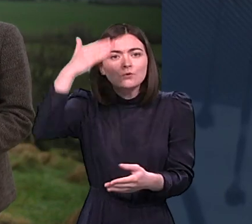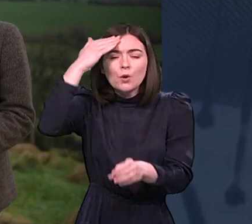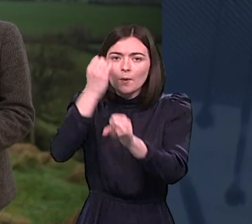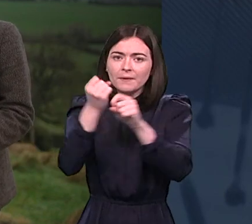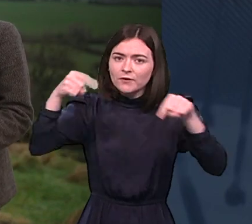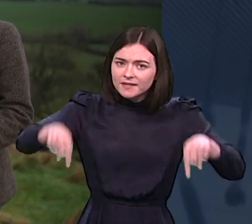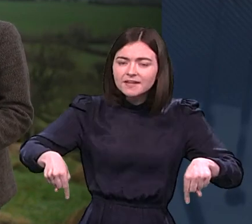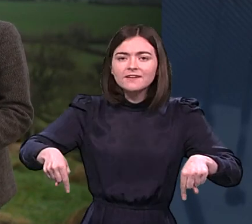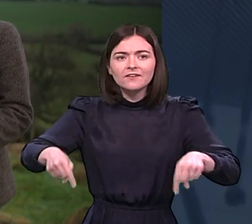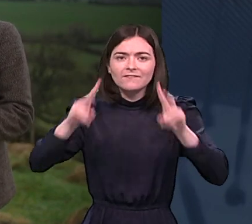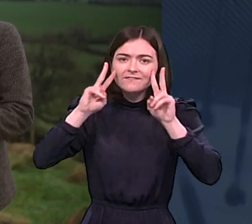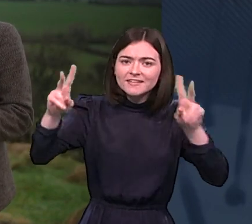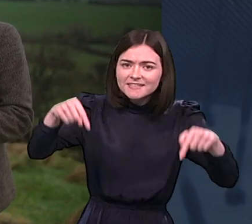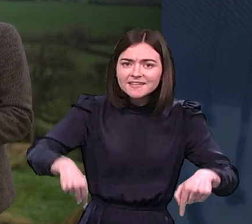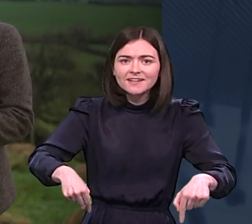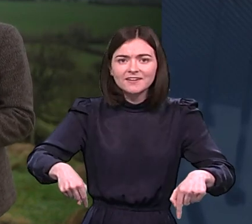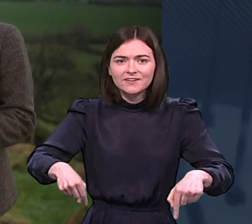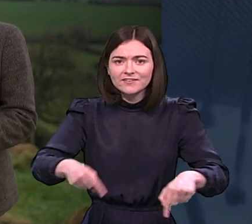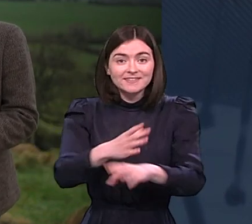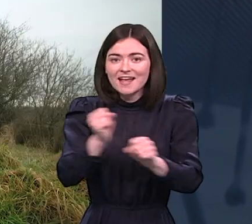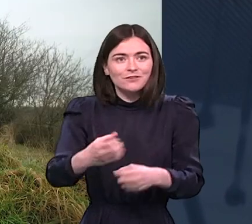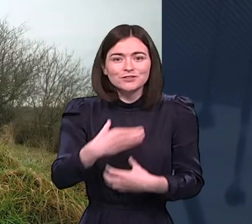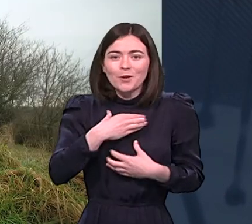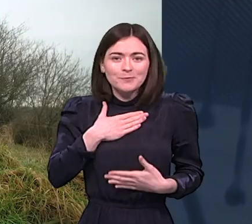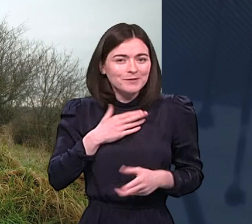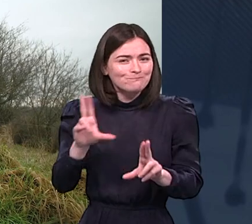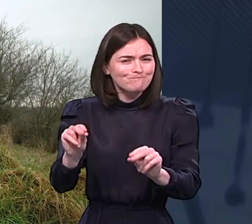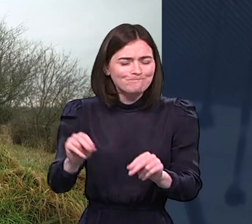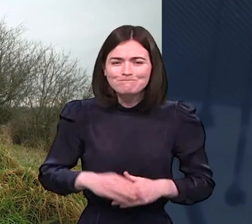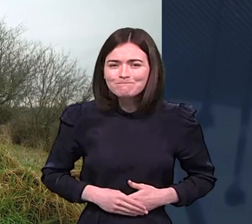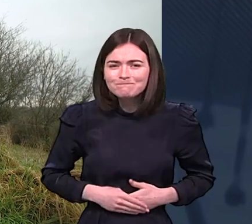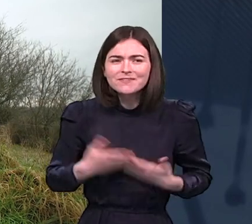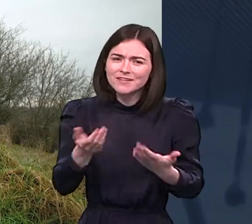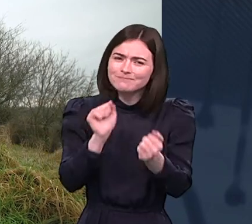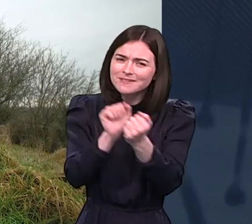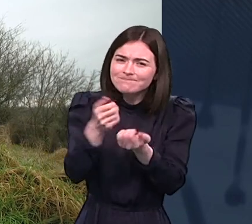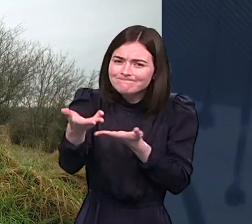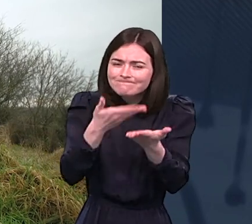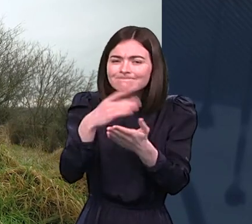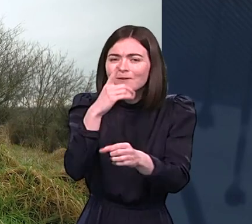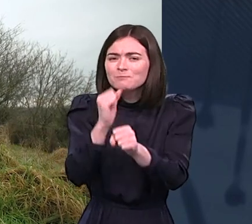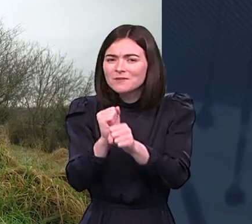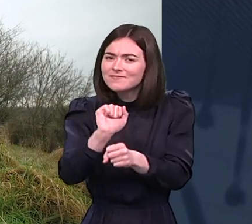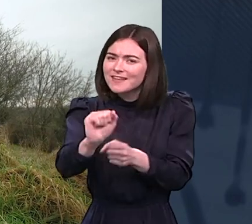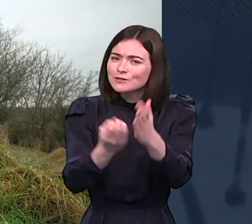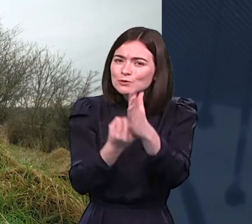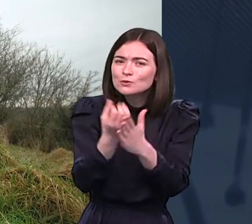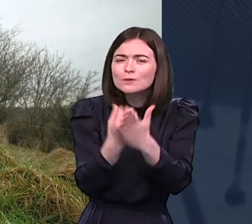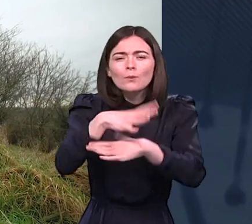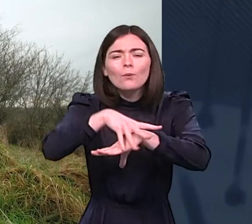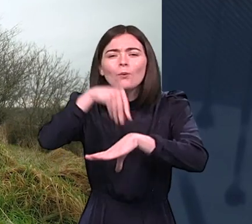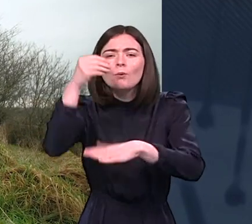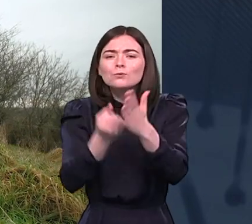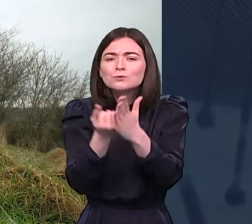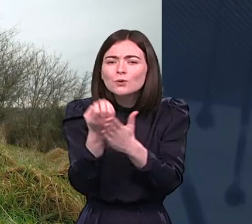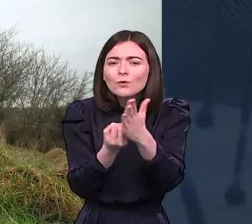here and come here has never ceased to amaze me. And then you get talking to these people and they tell you their stories and their ancient stories and